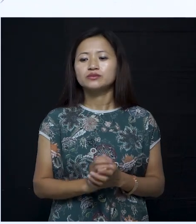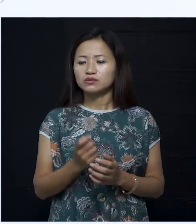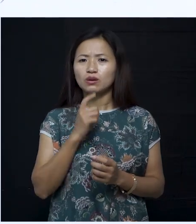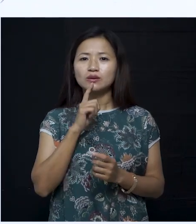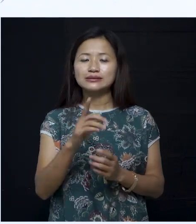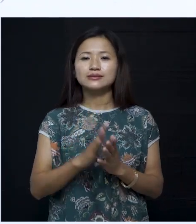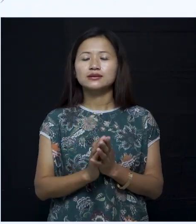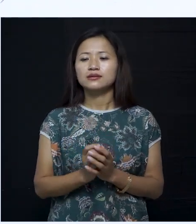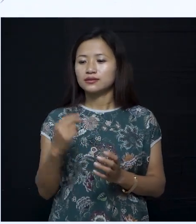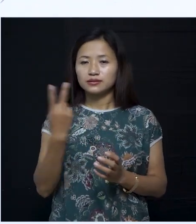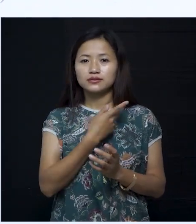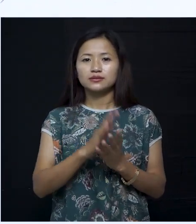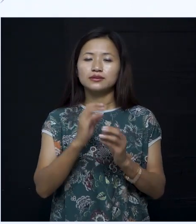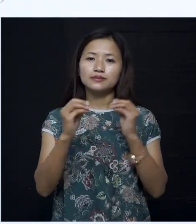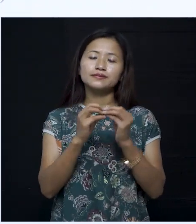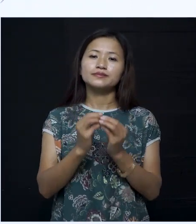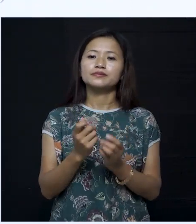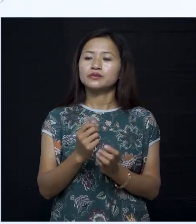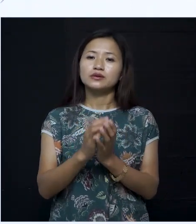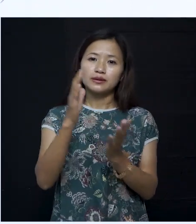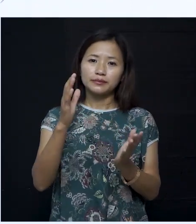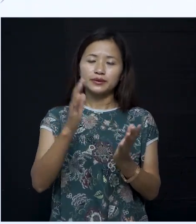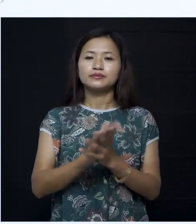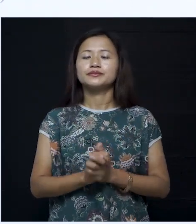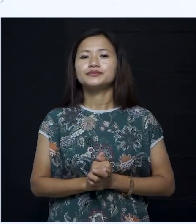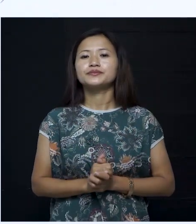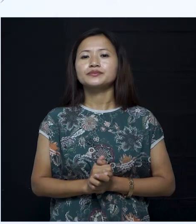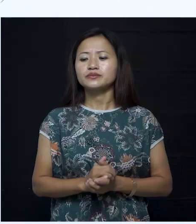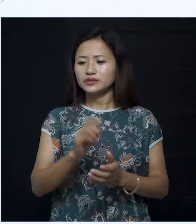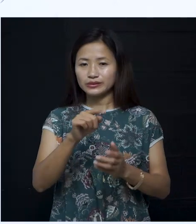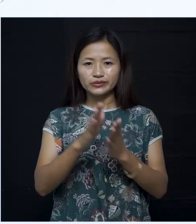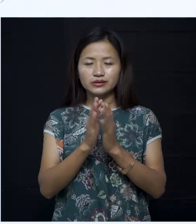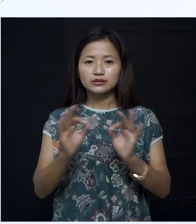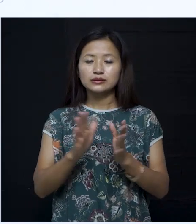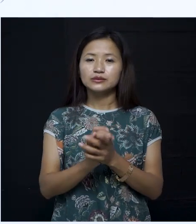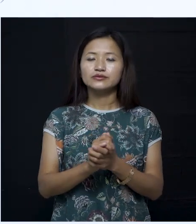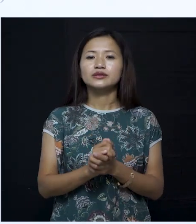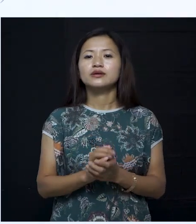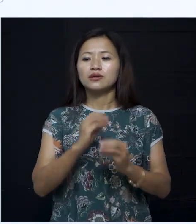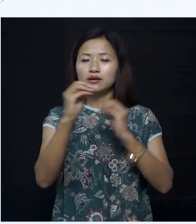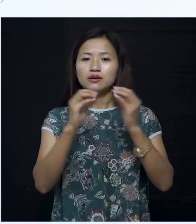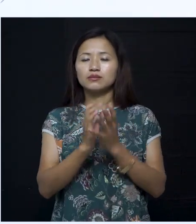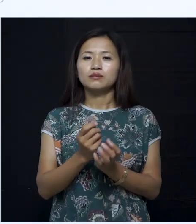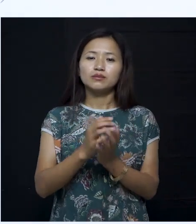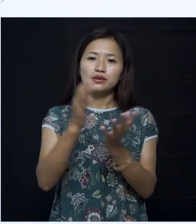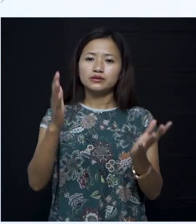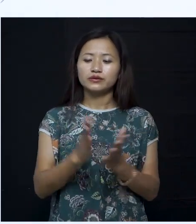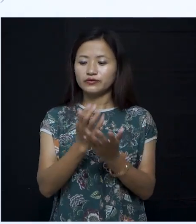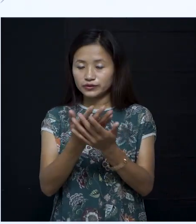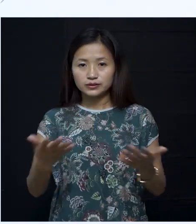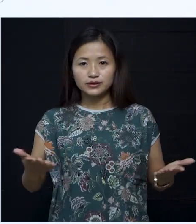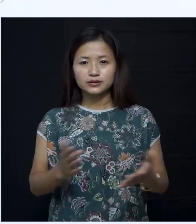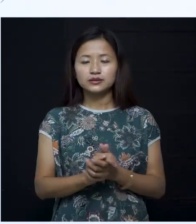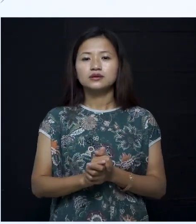amount of something, and here these words which specifies the amount of an object or the amount